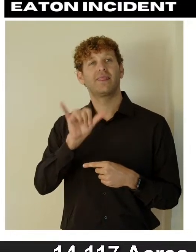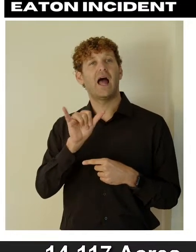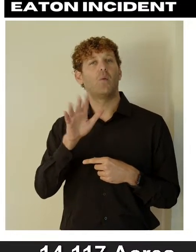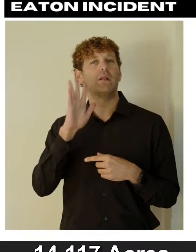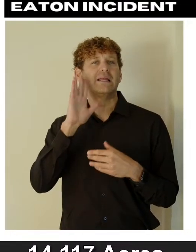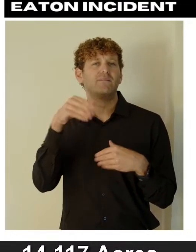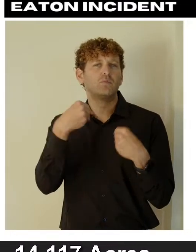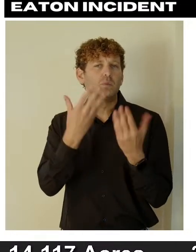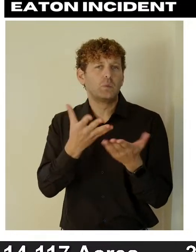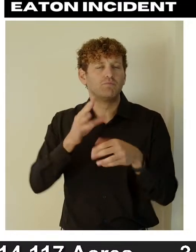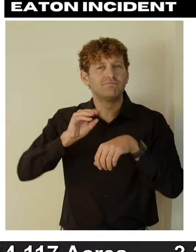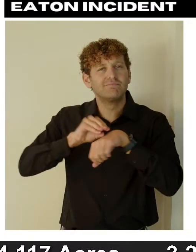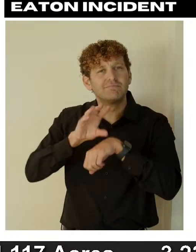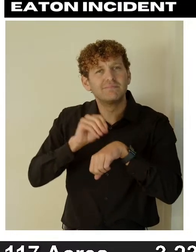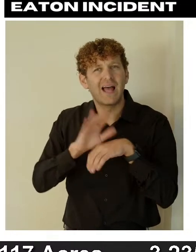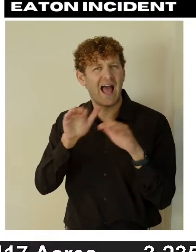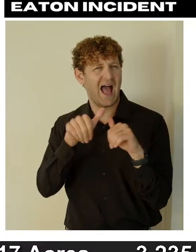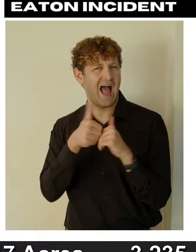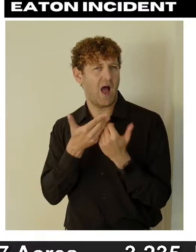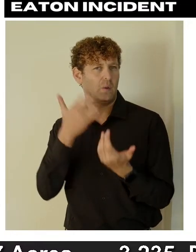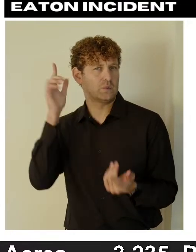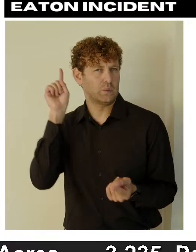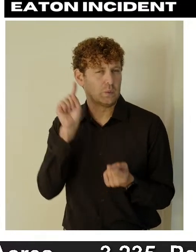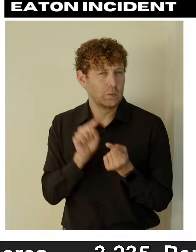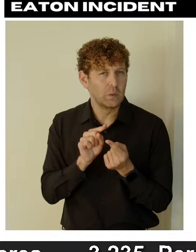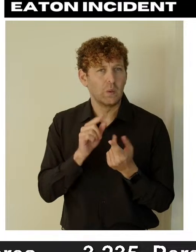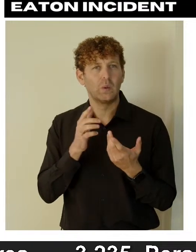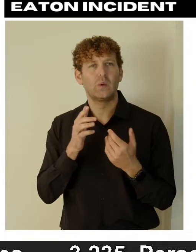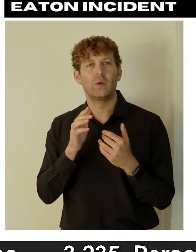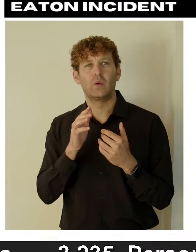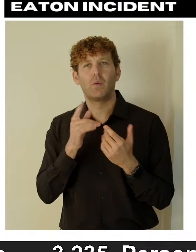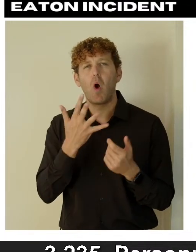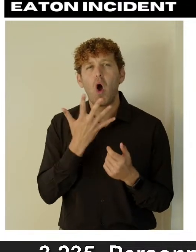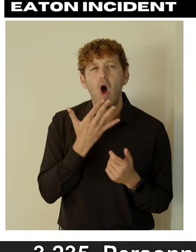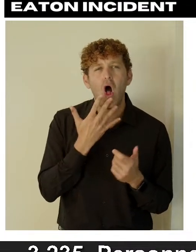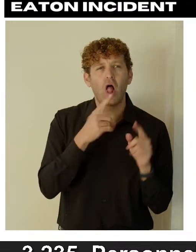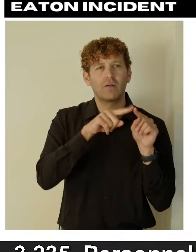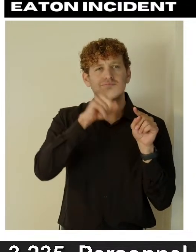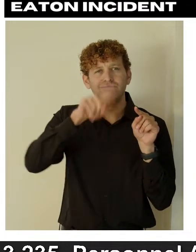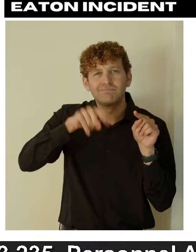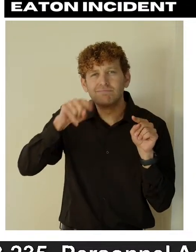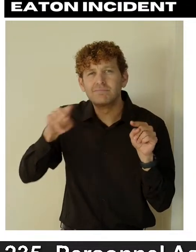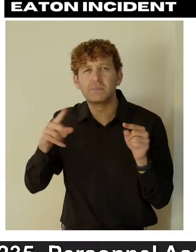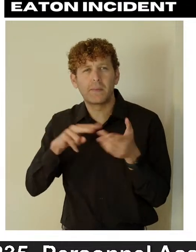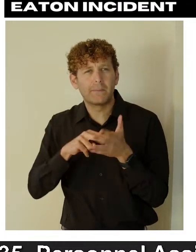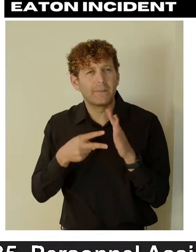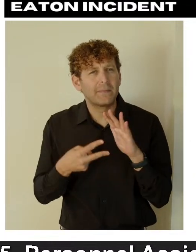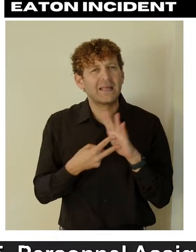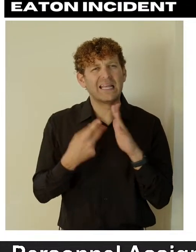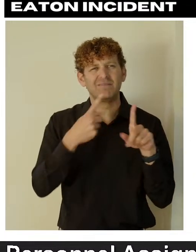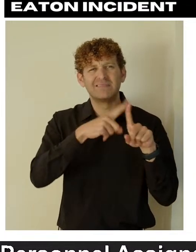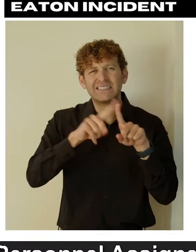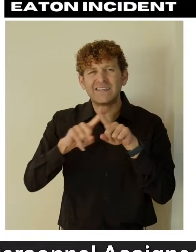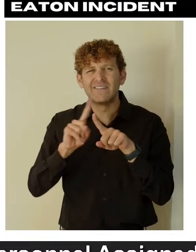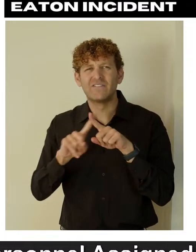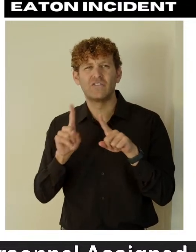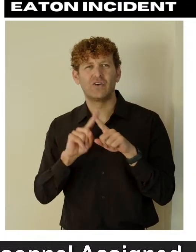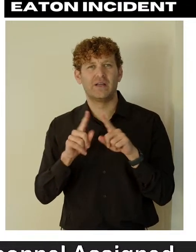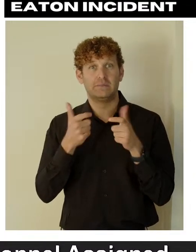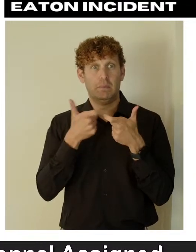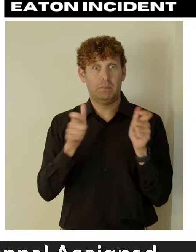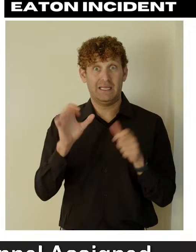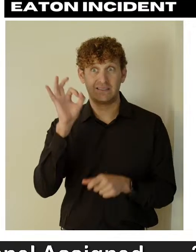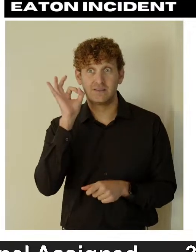fire.airnow.gov site are, what do those colors mean and what do those dots mean? And what's the difference between the big dots and the little